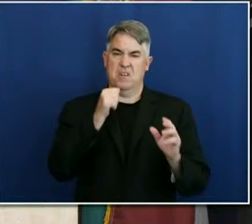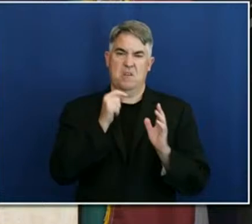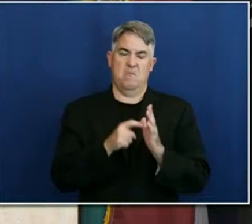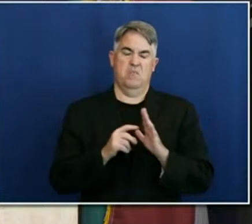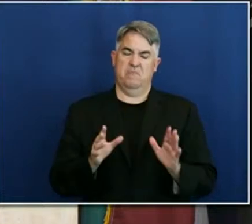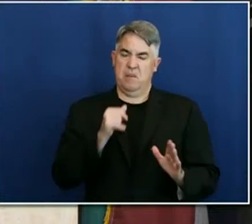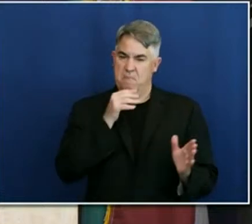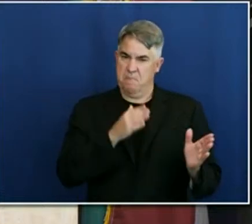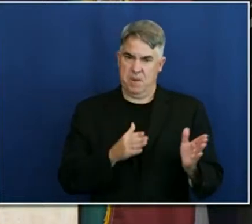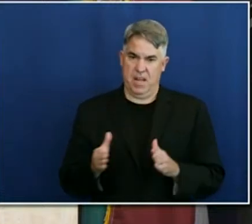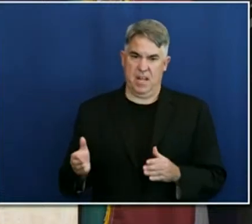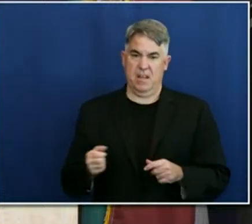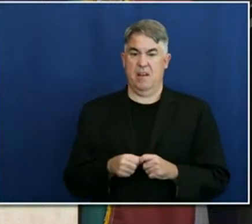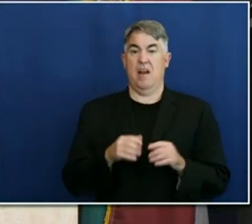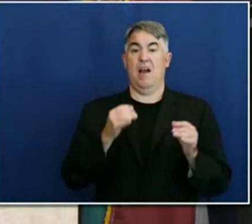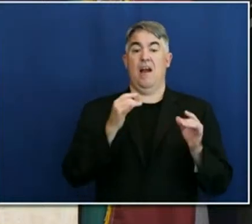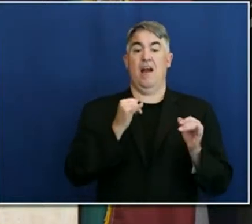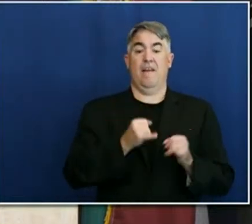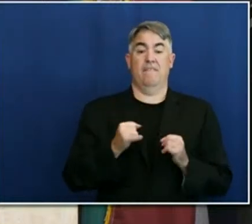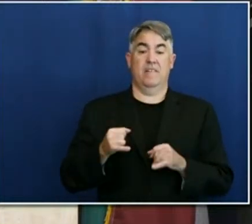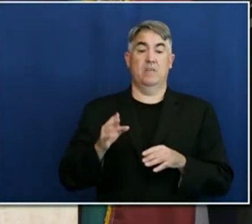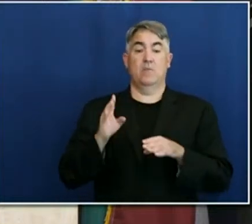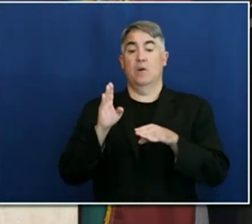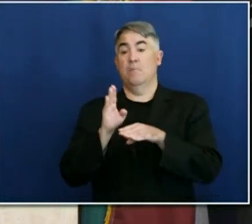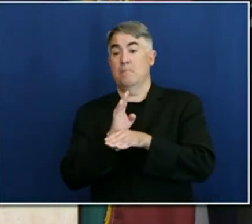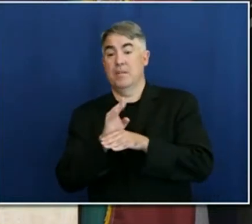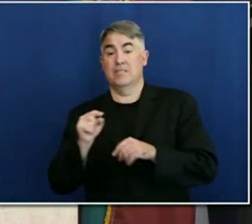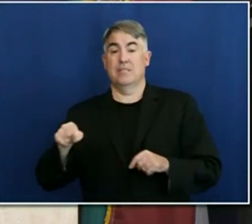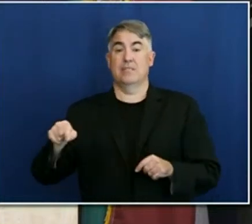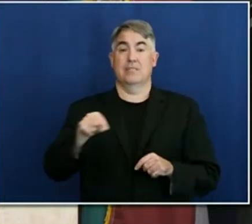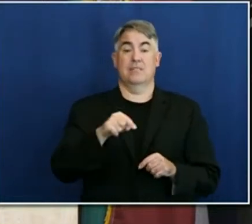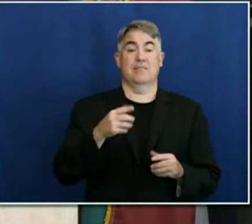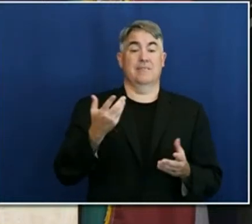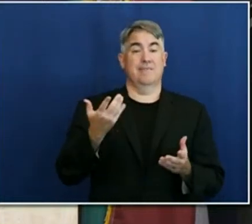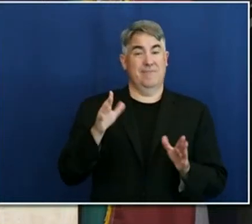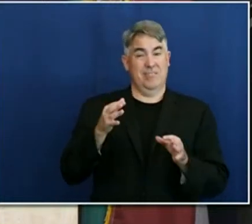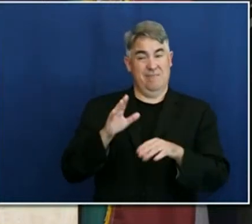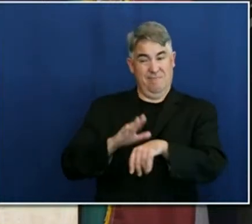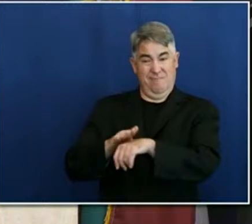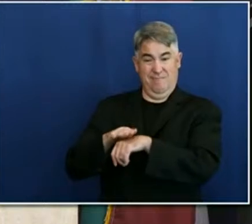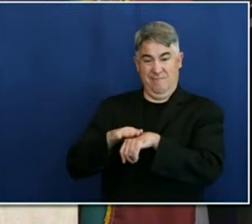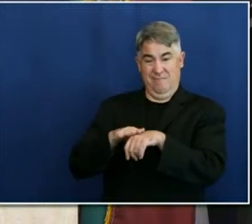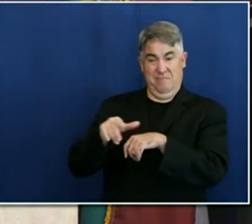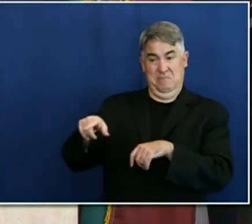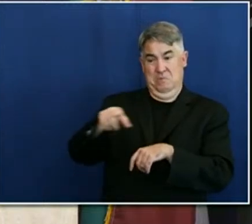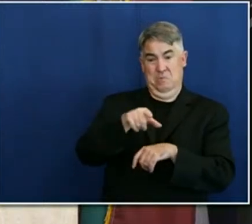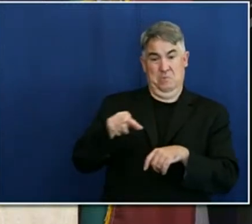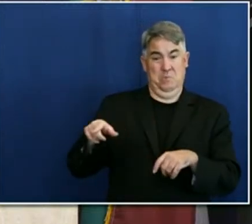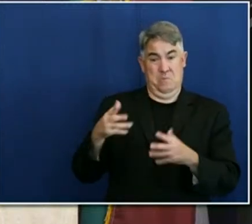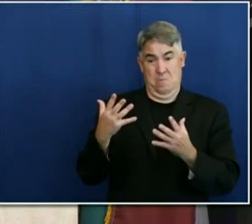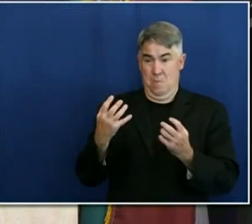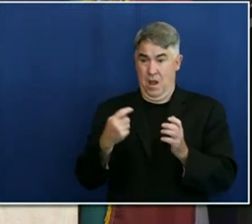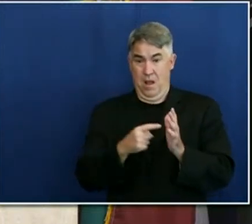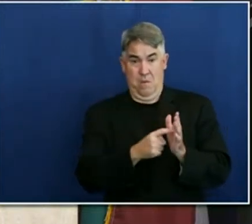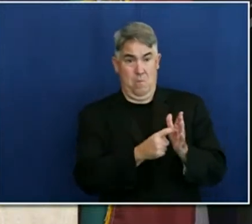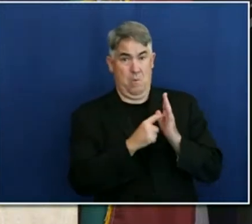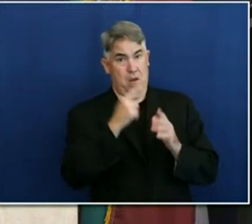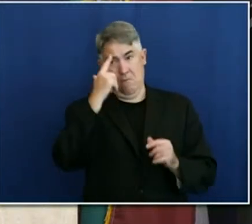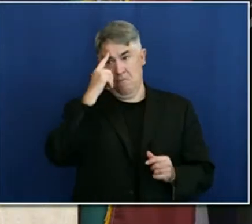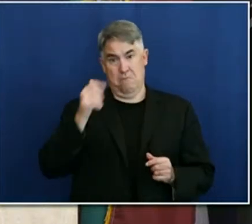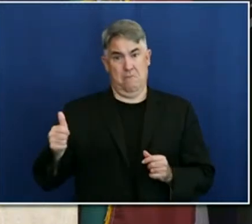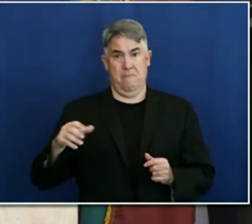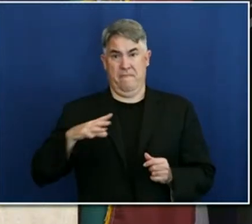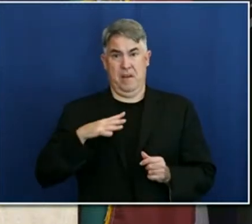Individual entities have been given some guidance of the proper steps they can take to verify it. There are certainly some